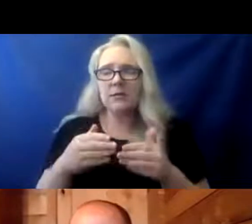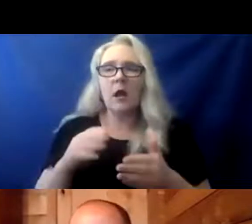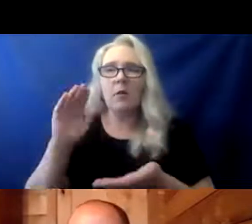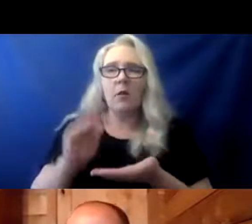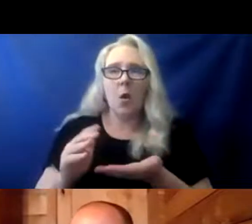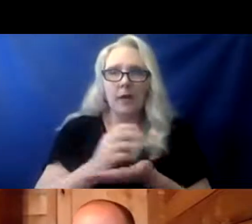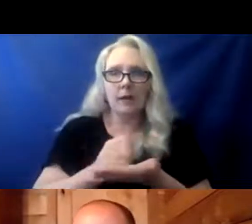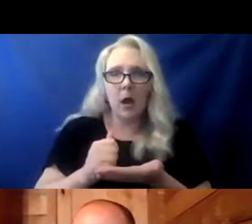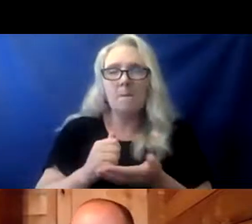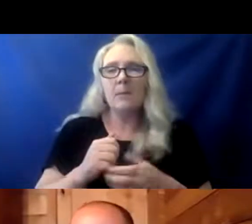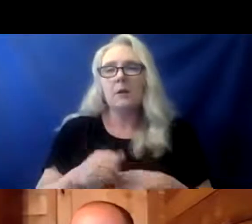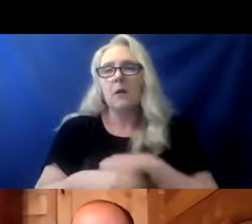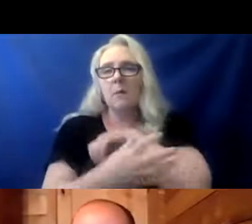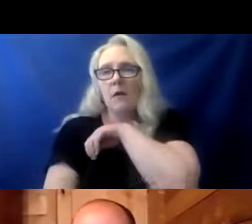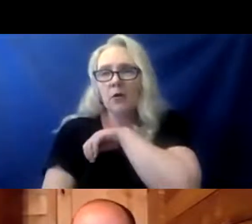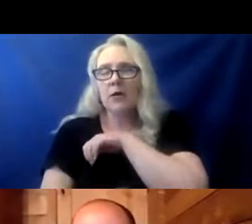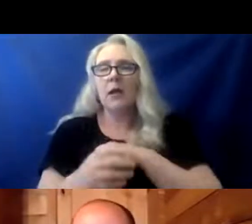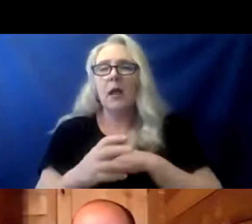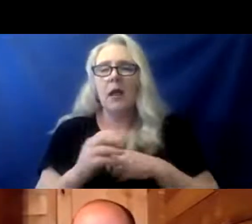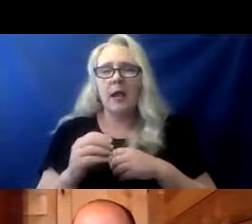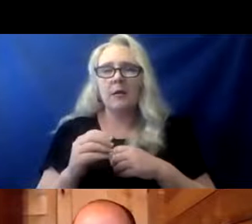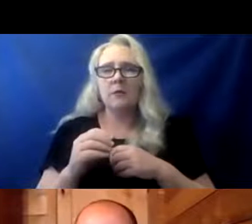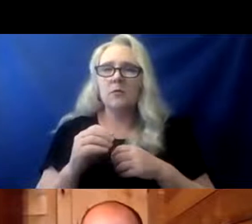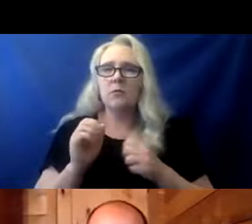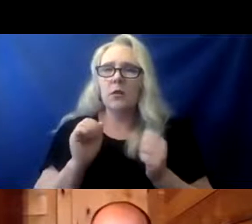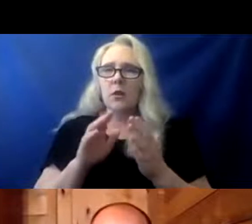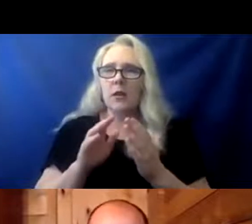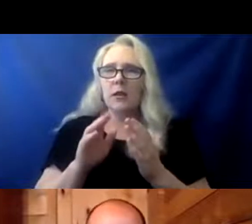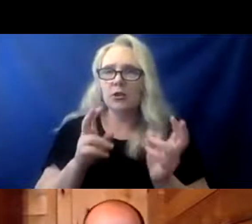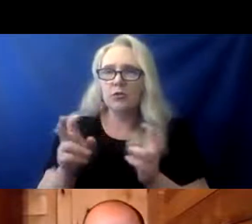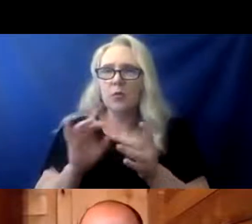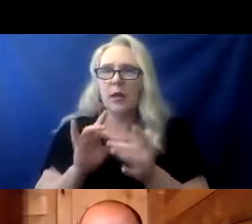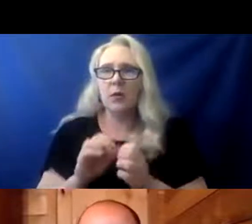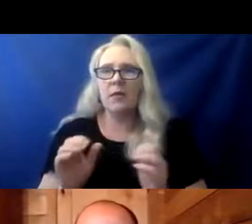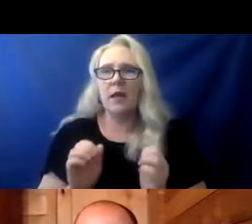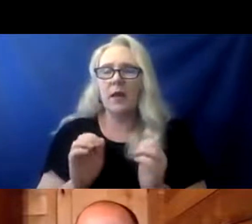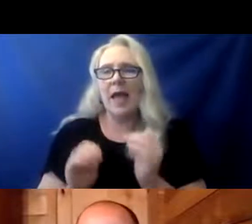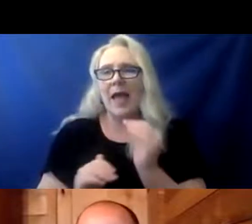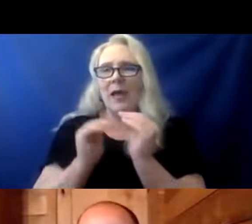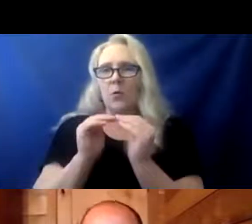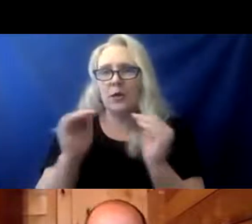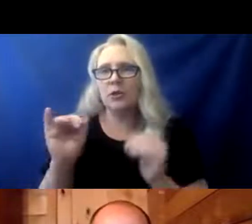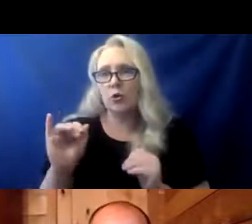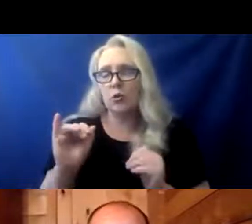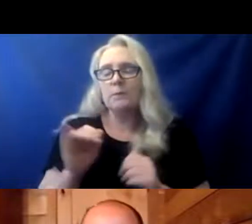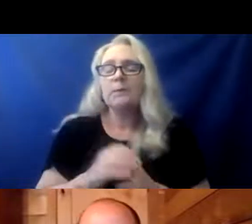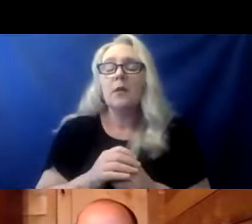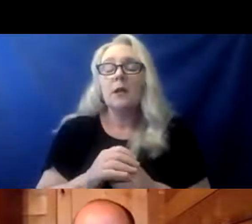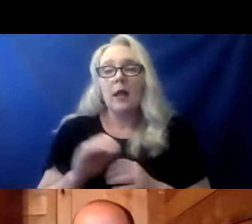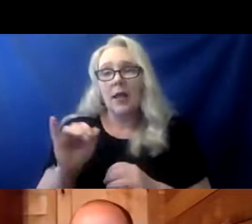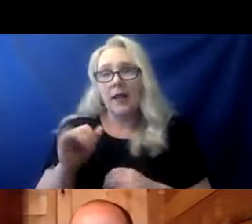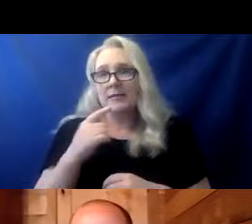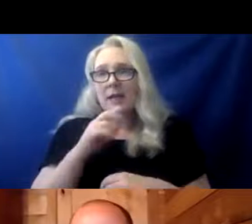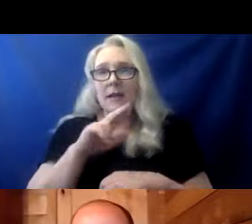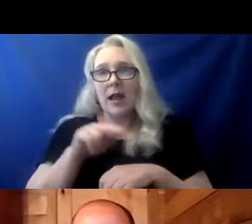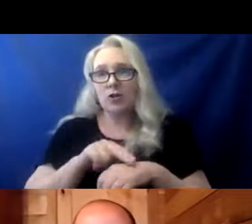poverty, economic security, and equity as well. And so I'm looking forward to bringing that into the room. We're a national organization, but we do a lot of work in California